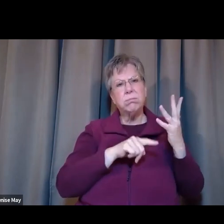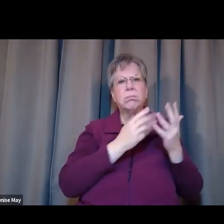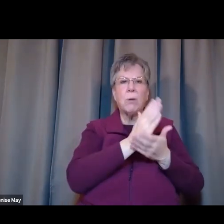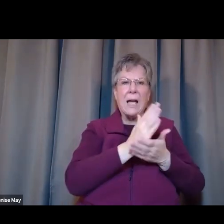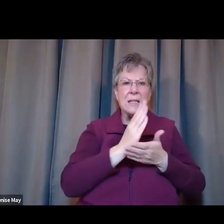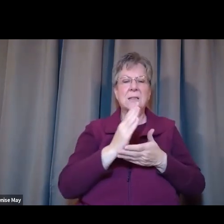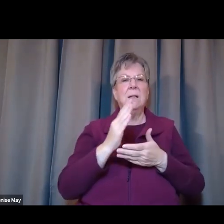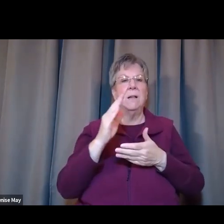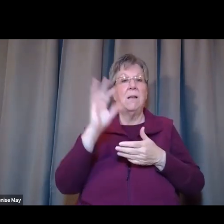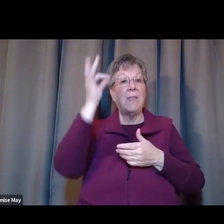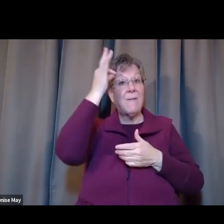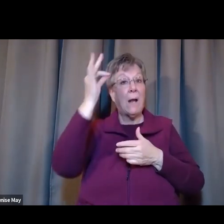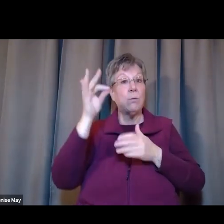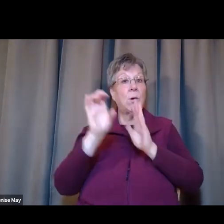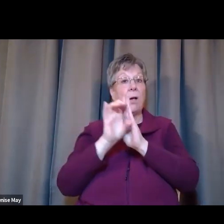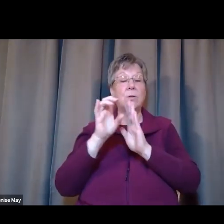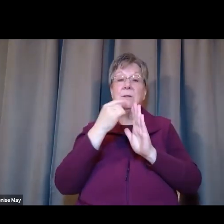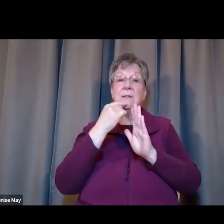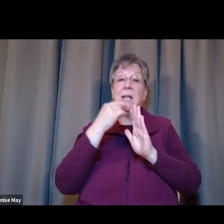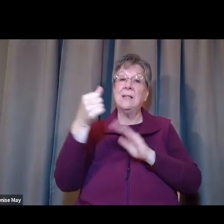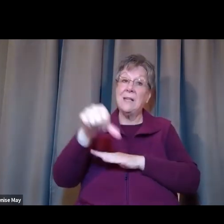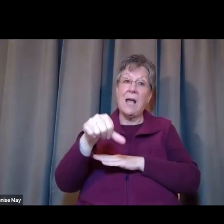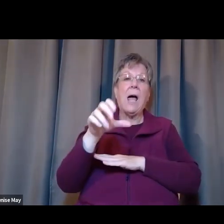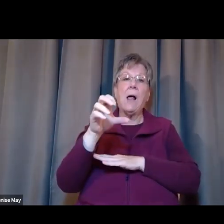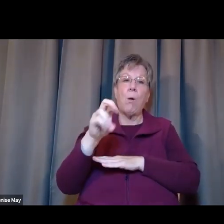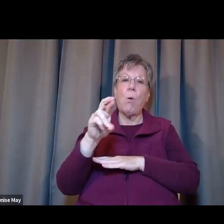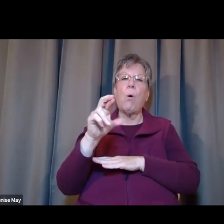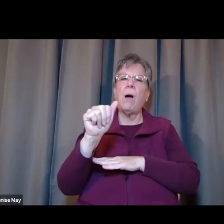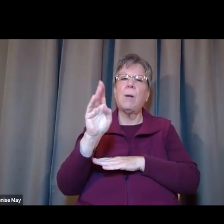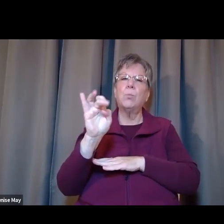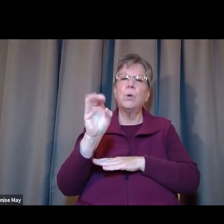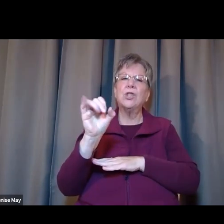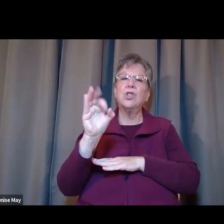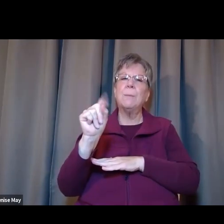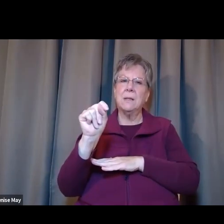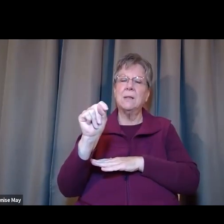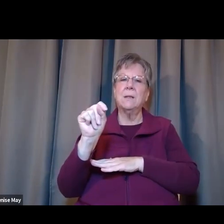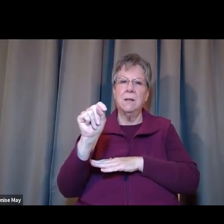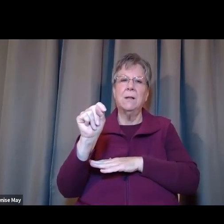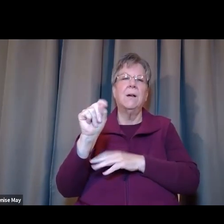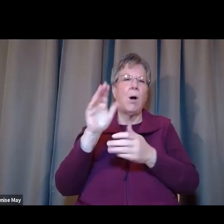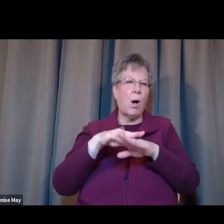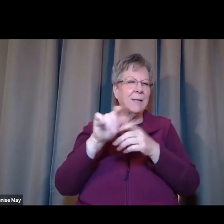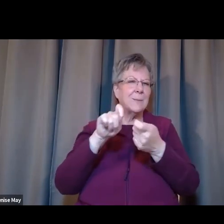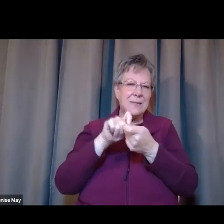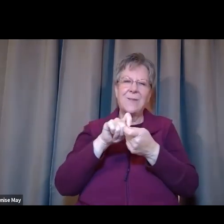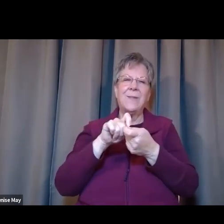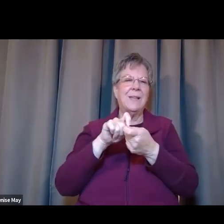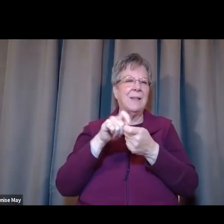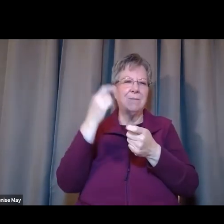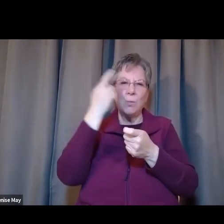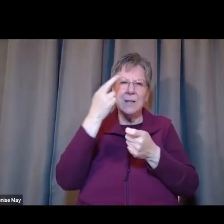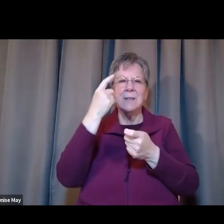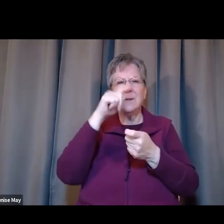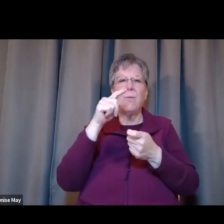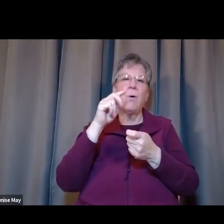Constitution prohibits only denial or abridgment of the right to vote on certain specified grounds such as race, sex, poll